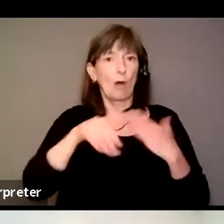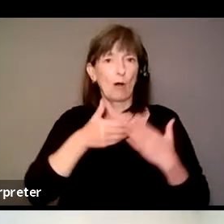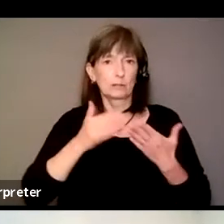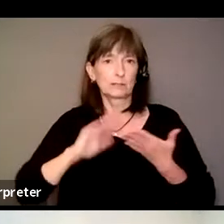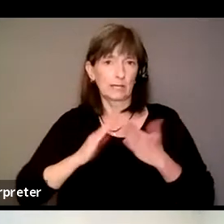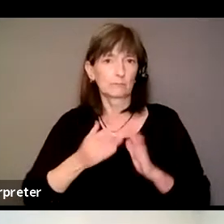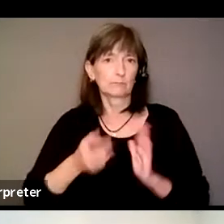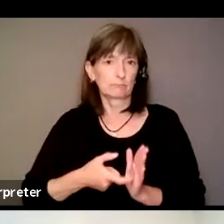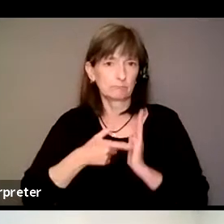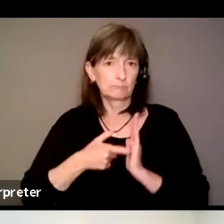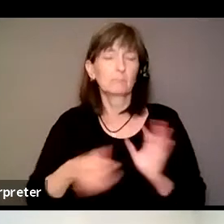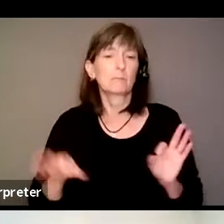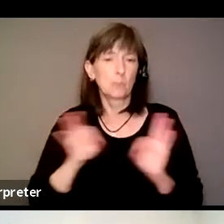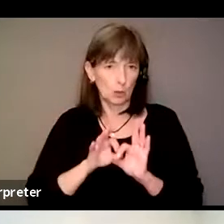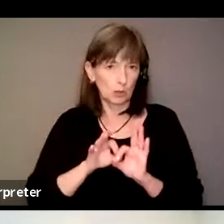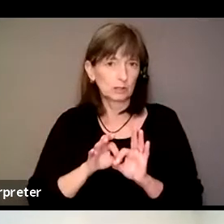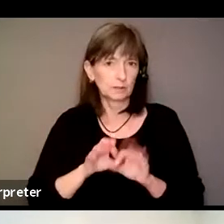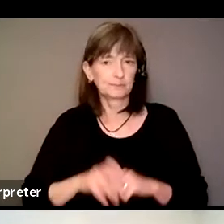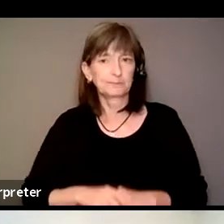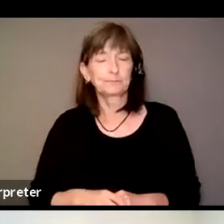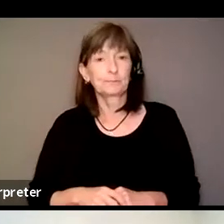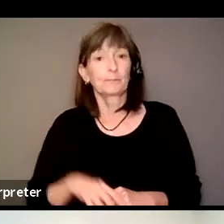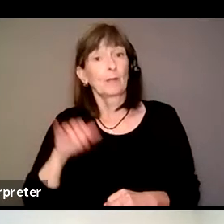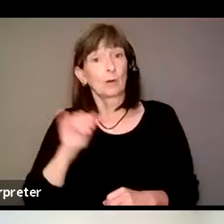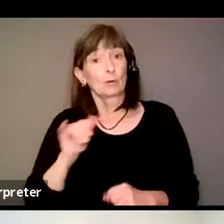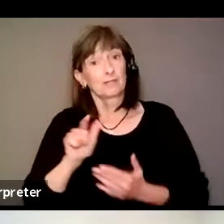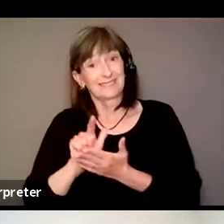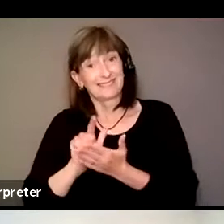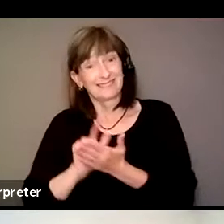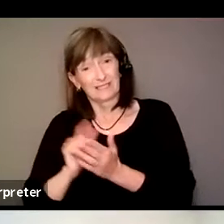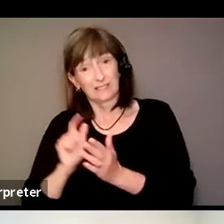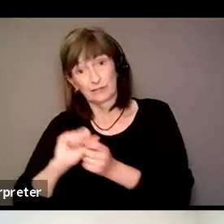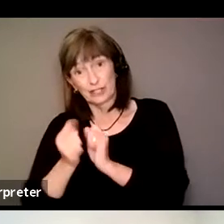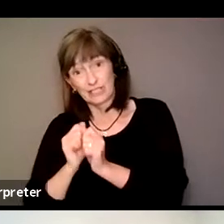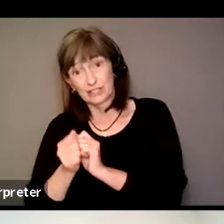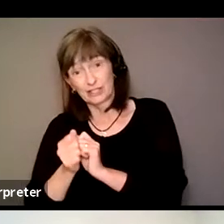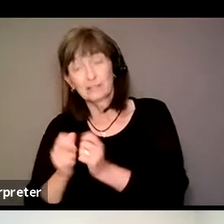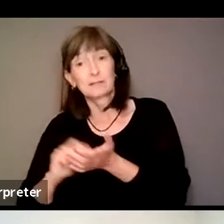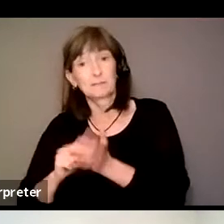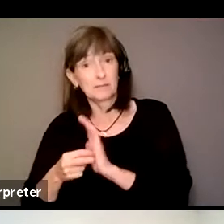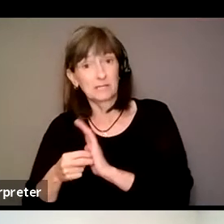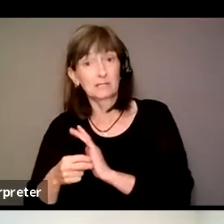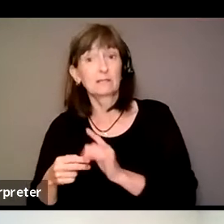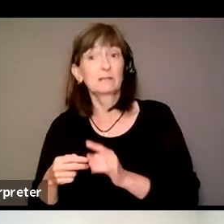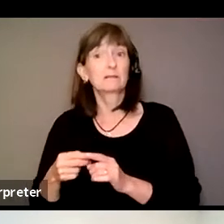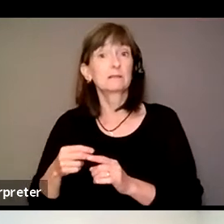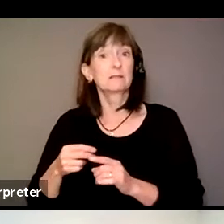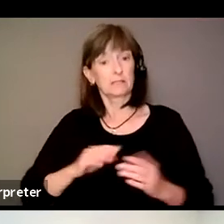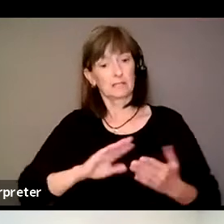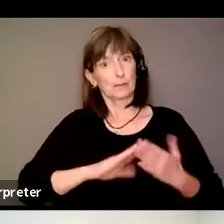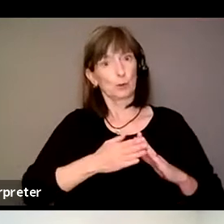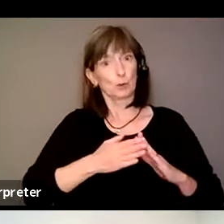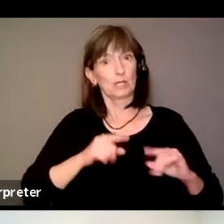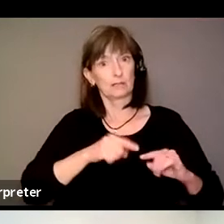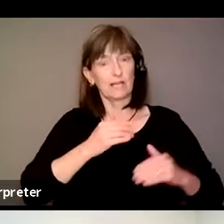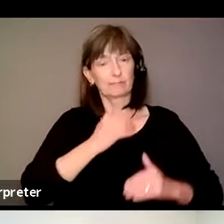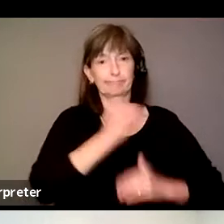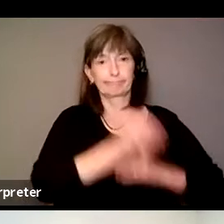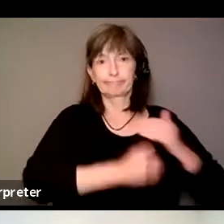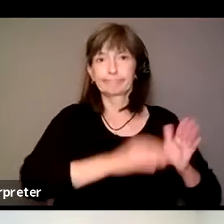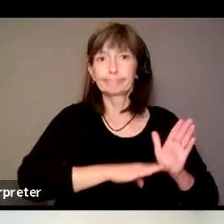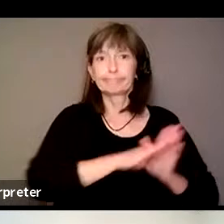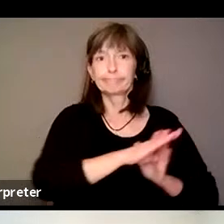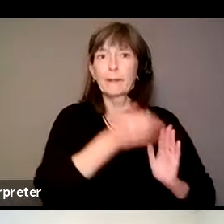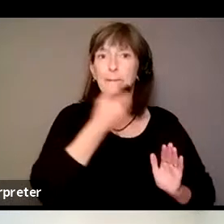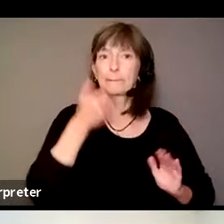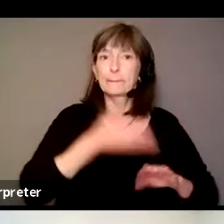about, you know, legislative changes, that allows the municipalities to move forward with better